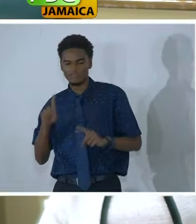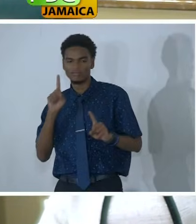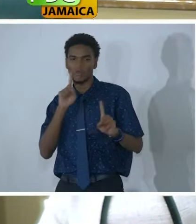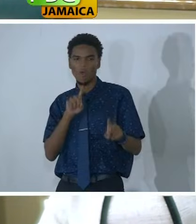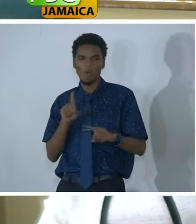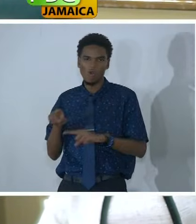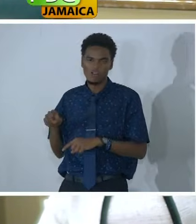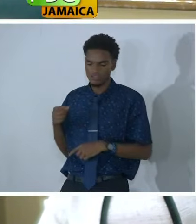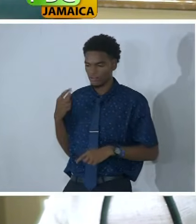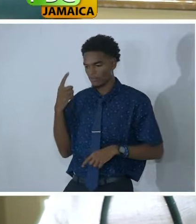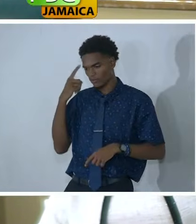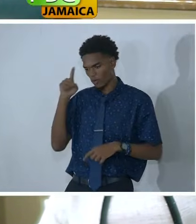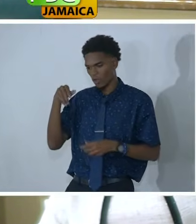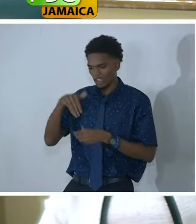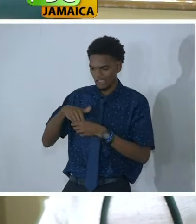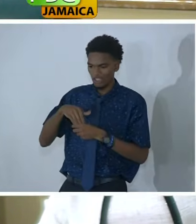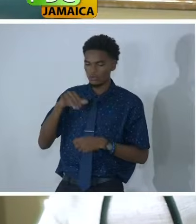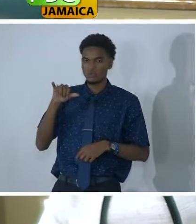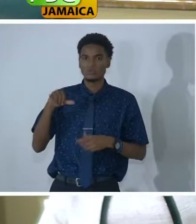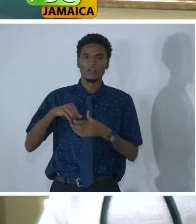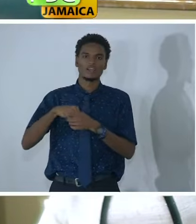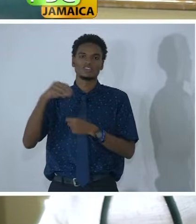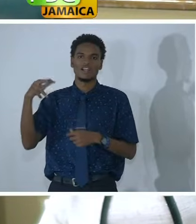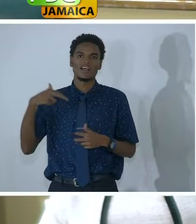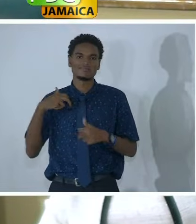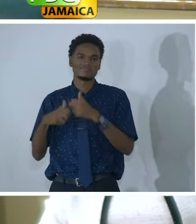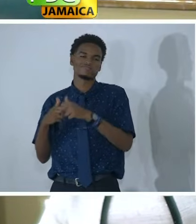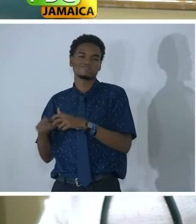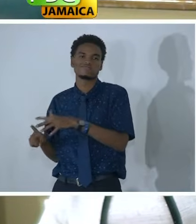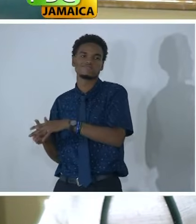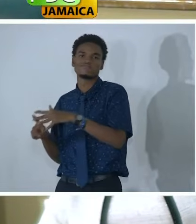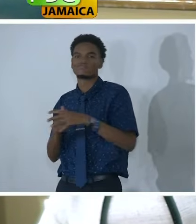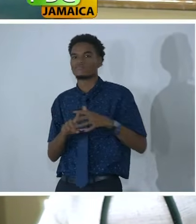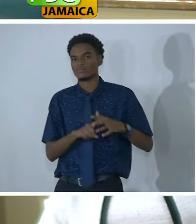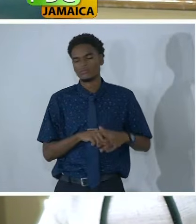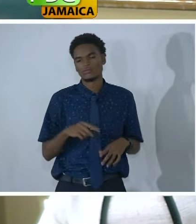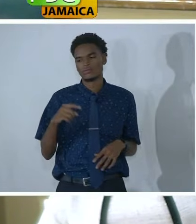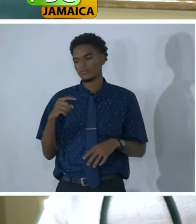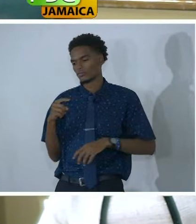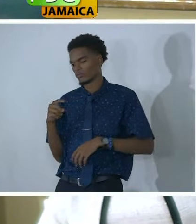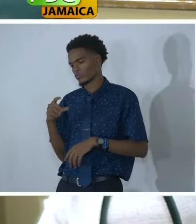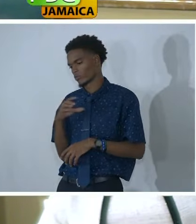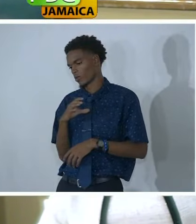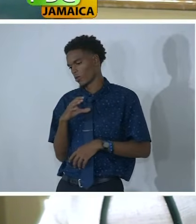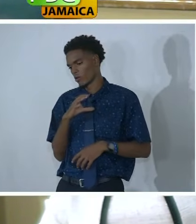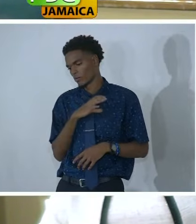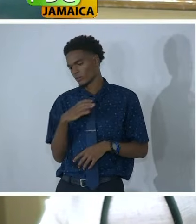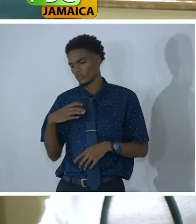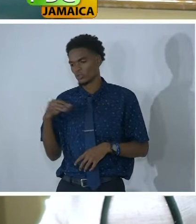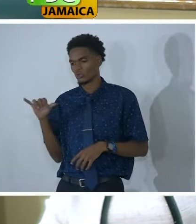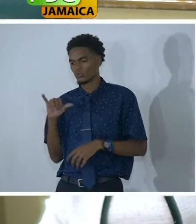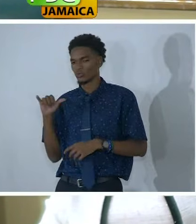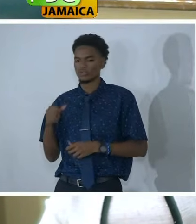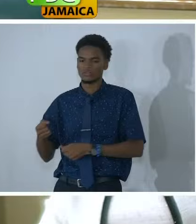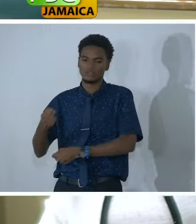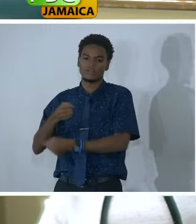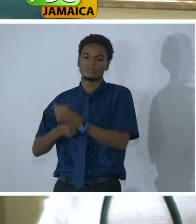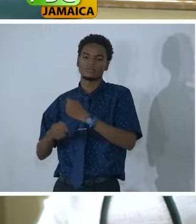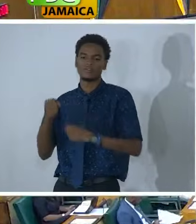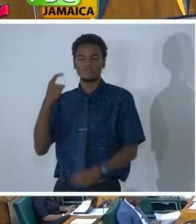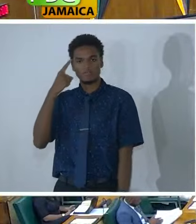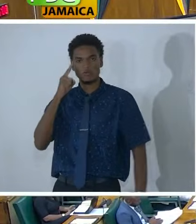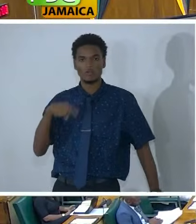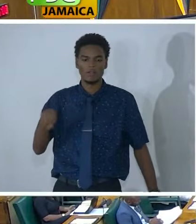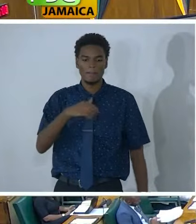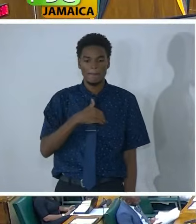the Internal and External Affairs Committee and the substitution of members. Those in